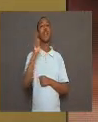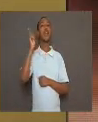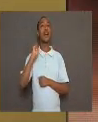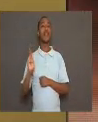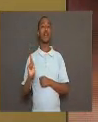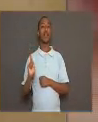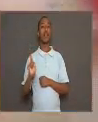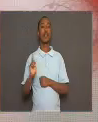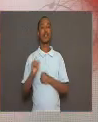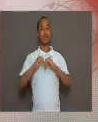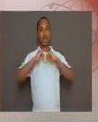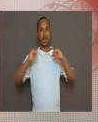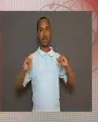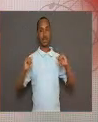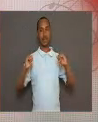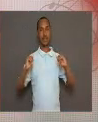graphite separately.